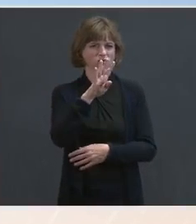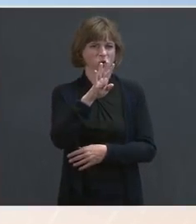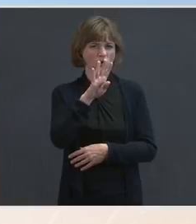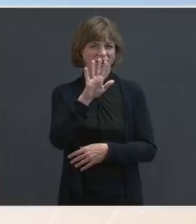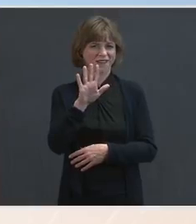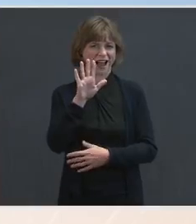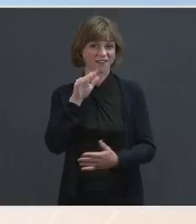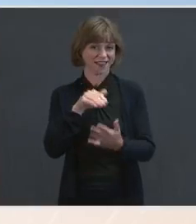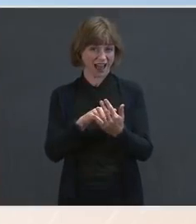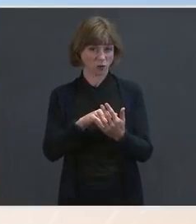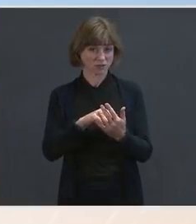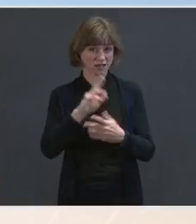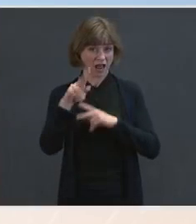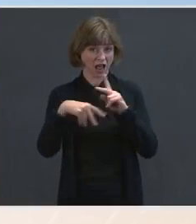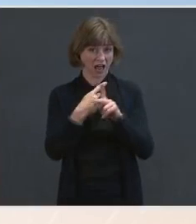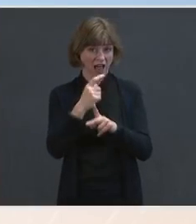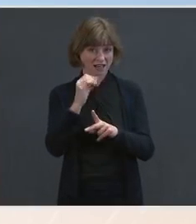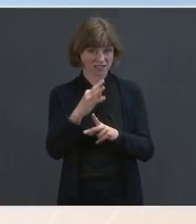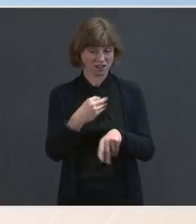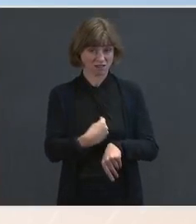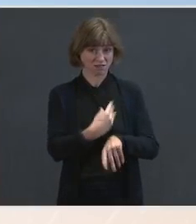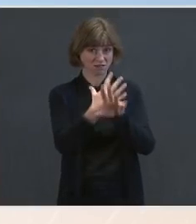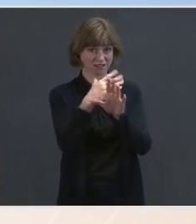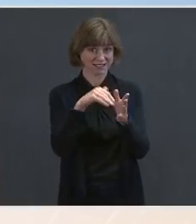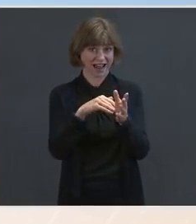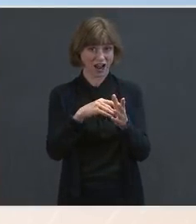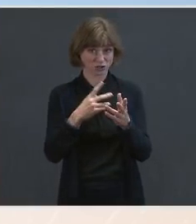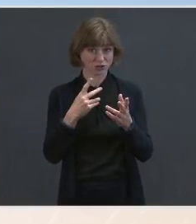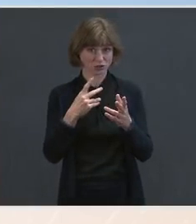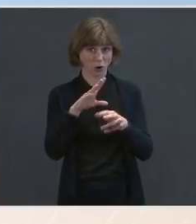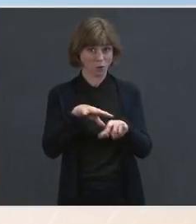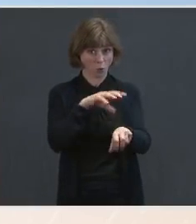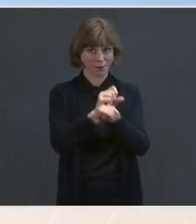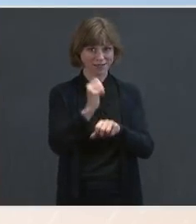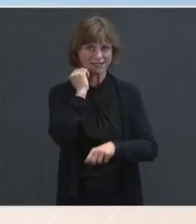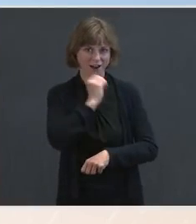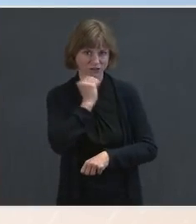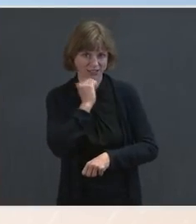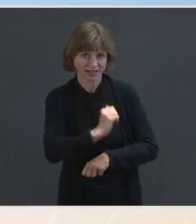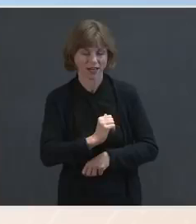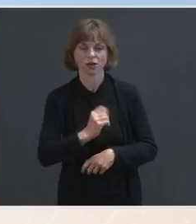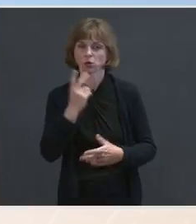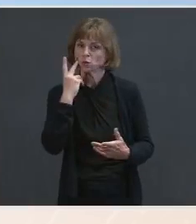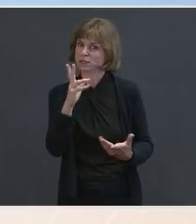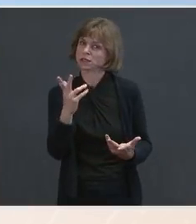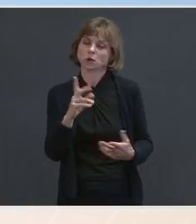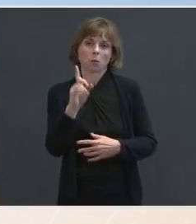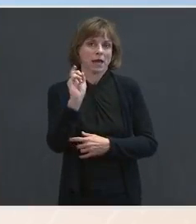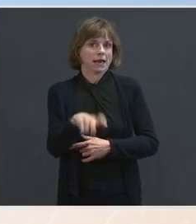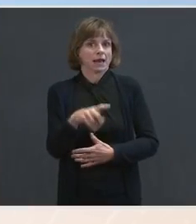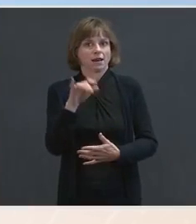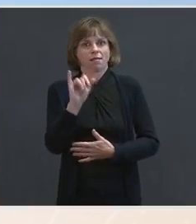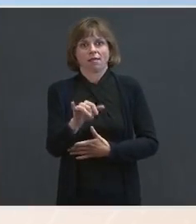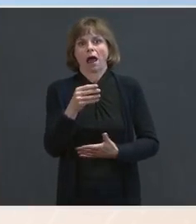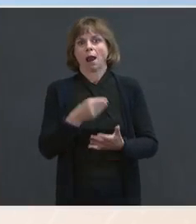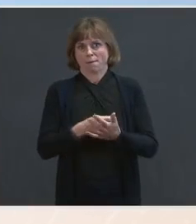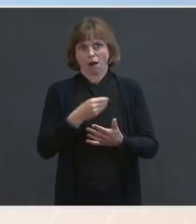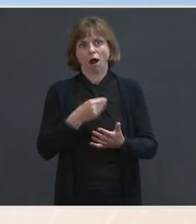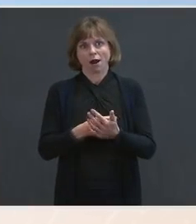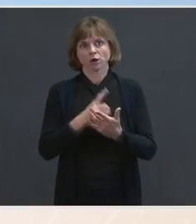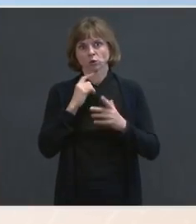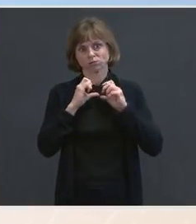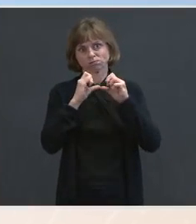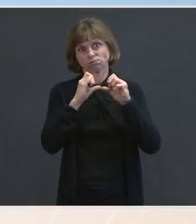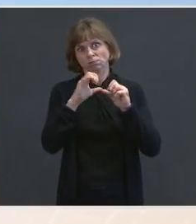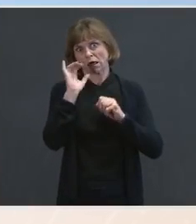day. As you can see, this is a major increase, and we need the funding in the ARP to sustain this